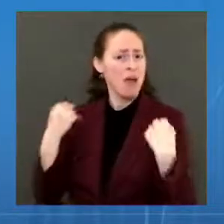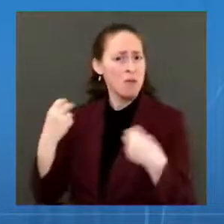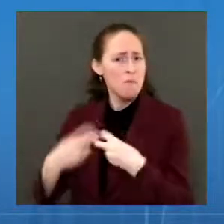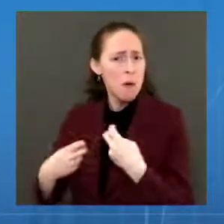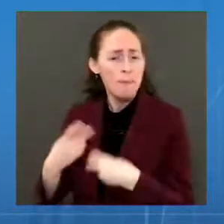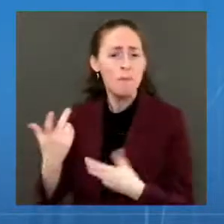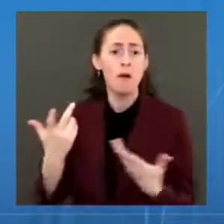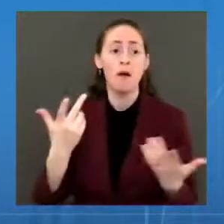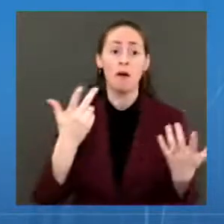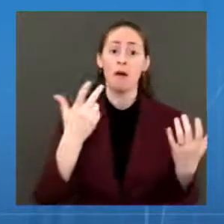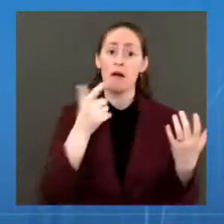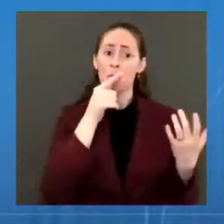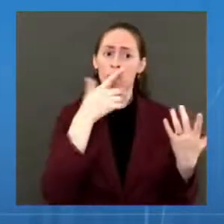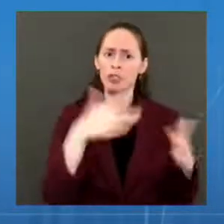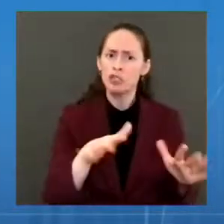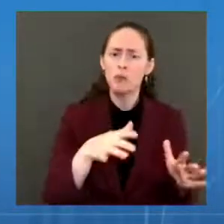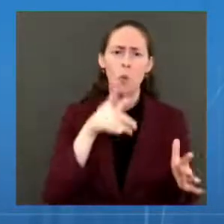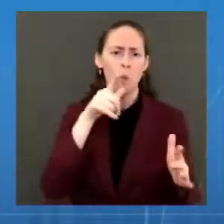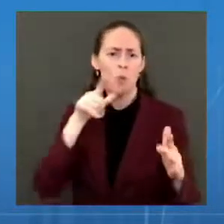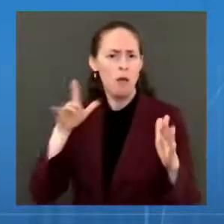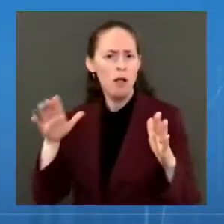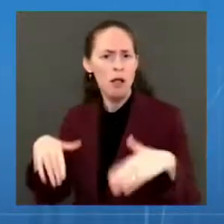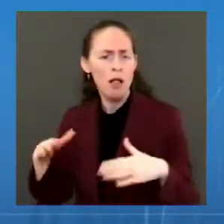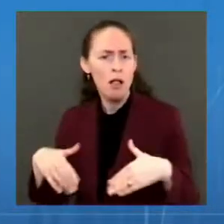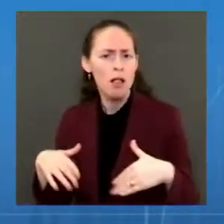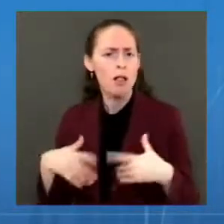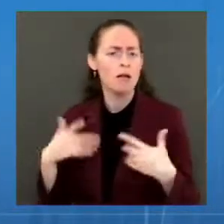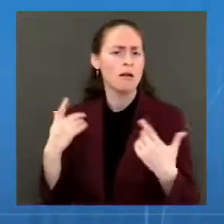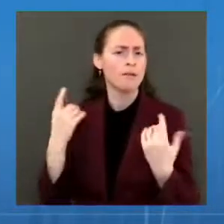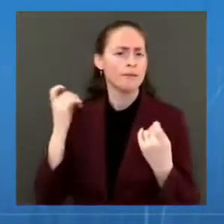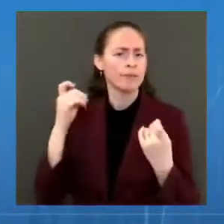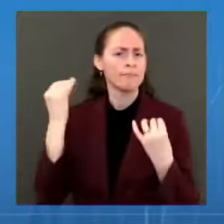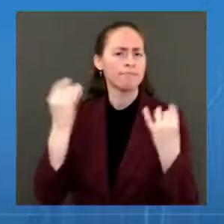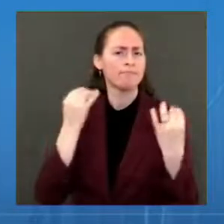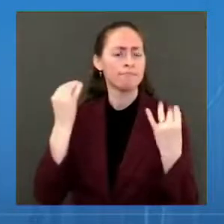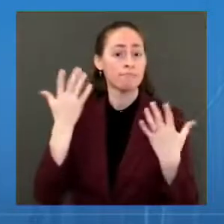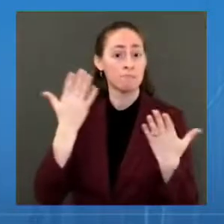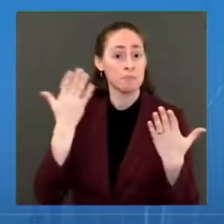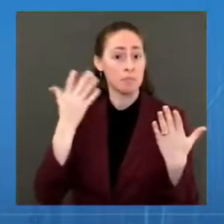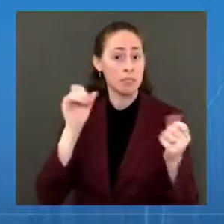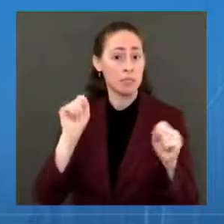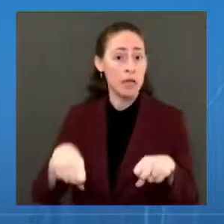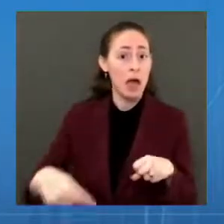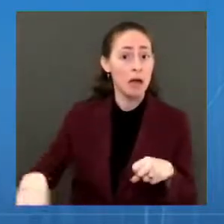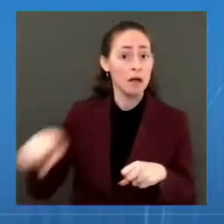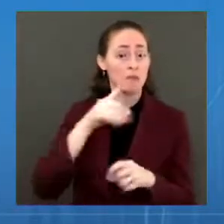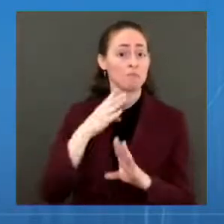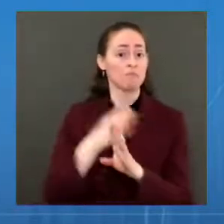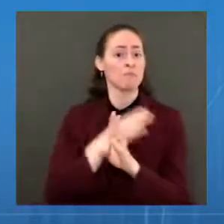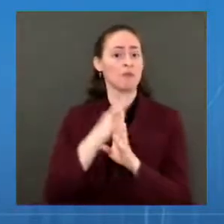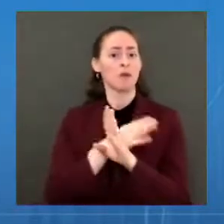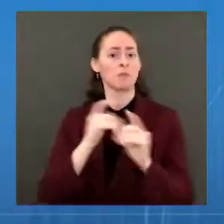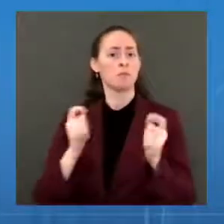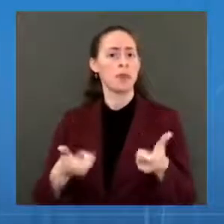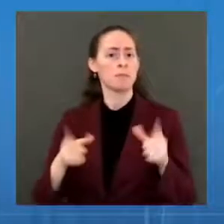the capacity to take a test to put an extra layer of prevention in place before people gather.